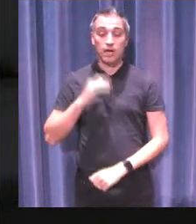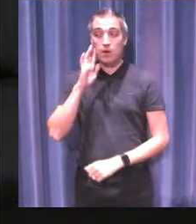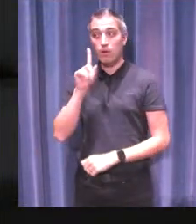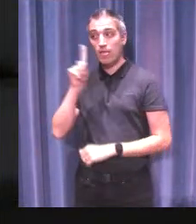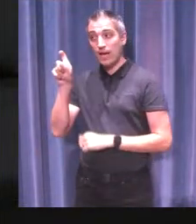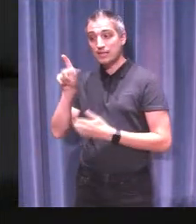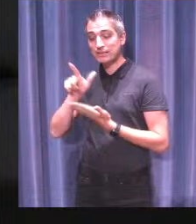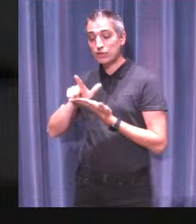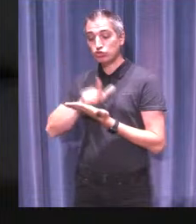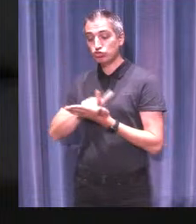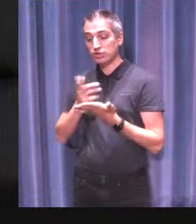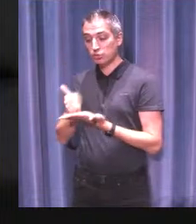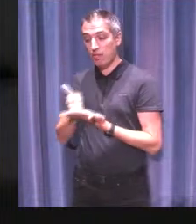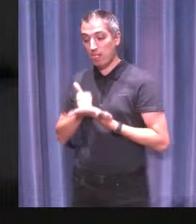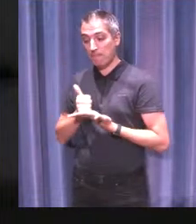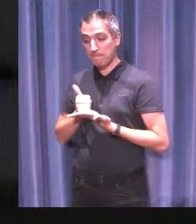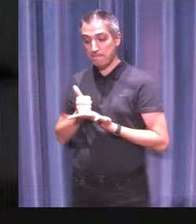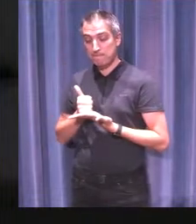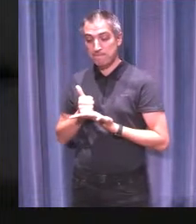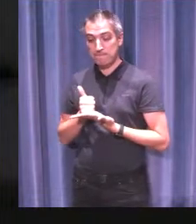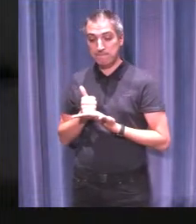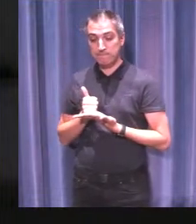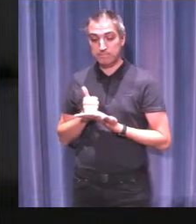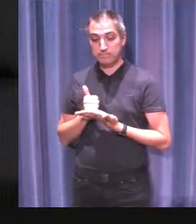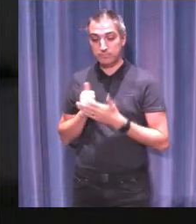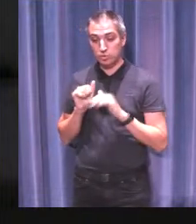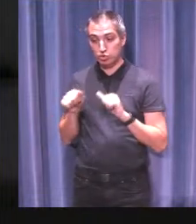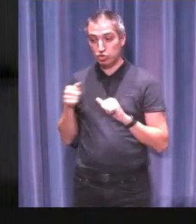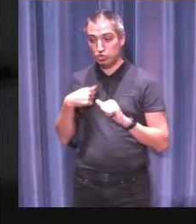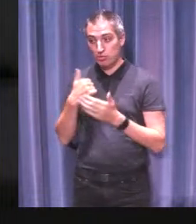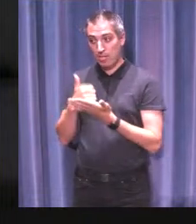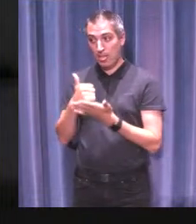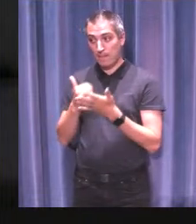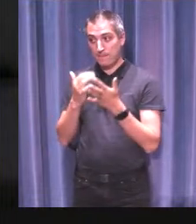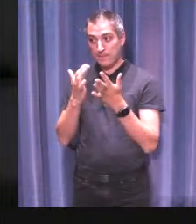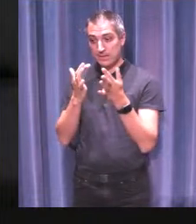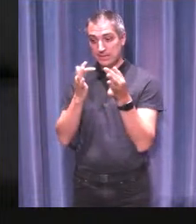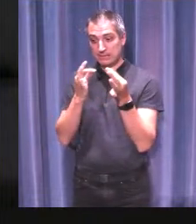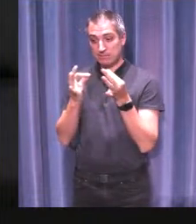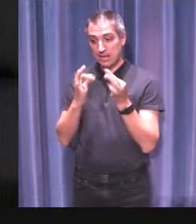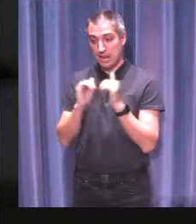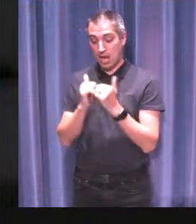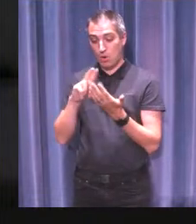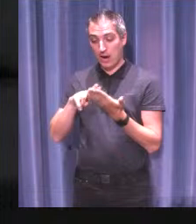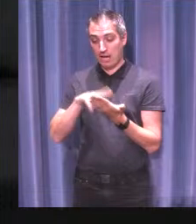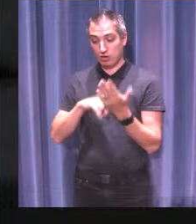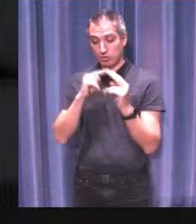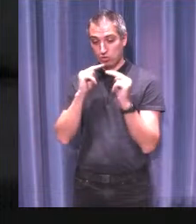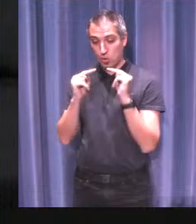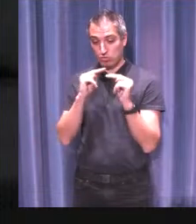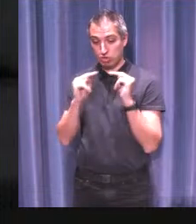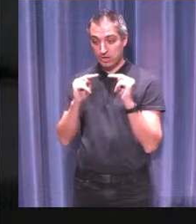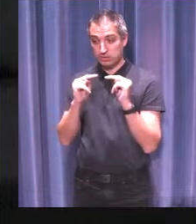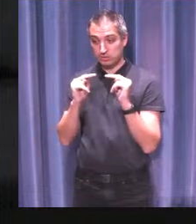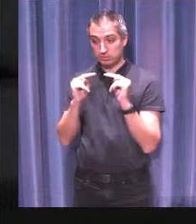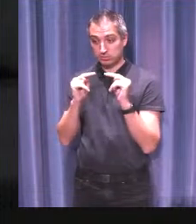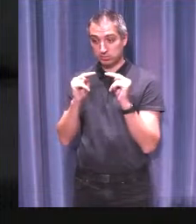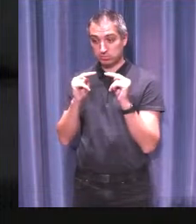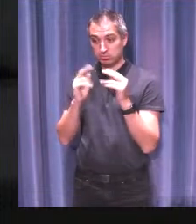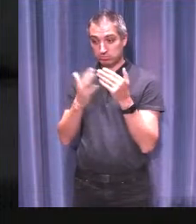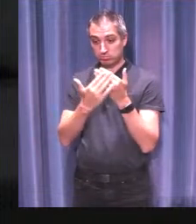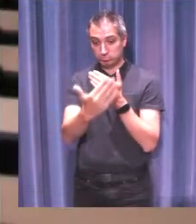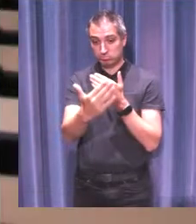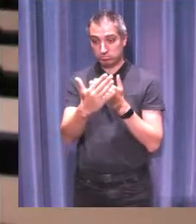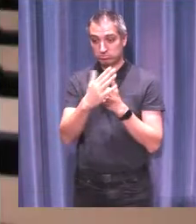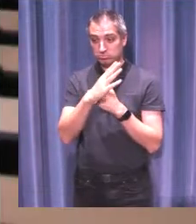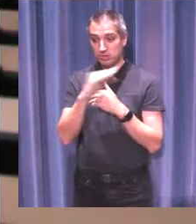to help us here. Could you help explain how contract negotiations should work at this point and then with